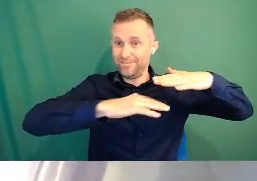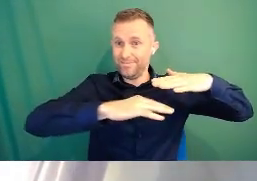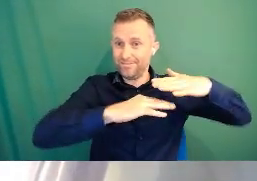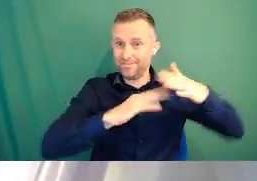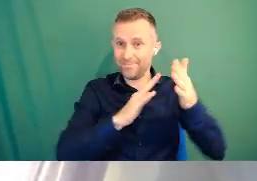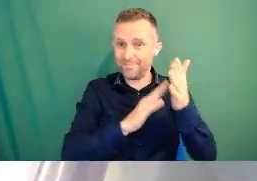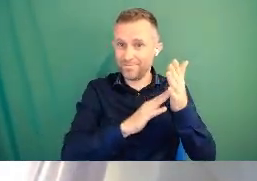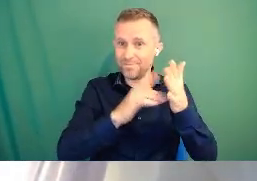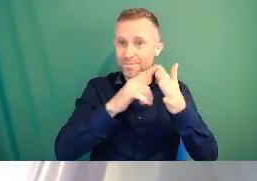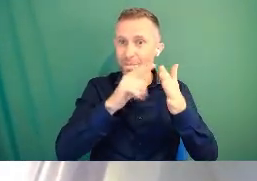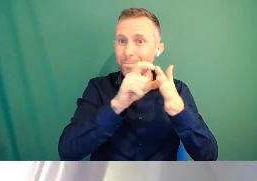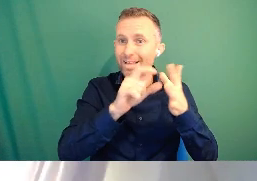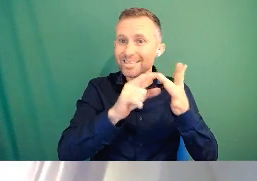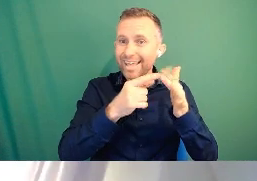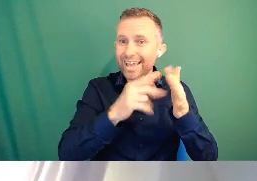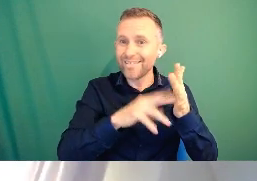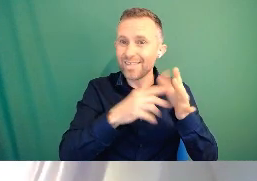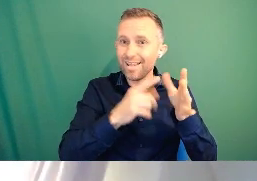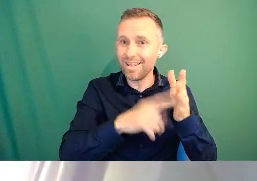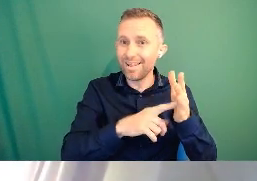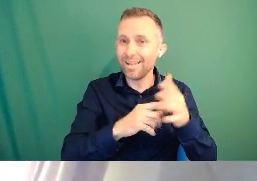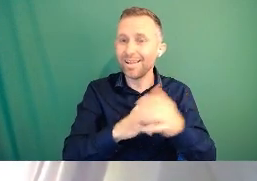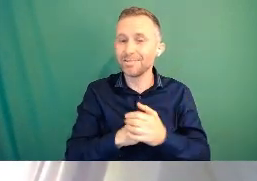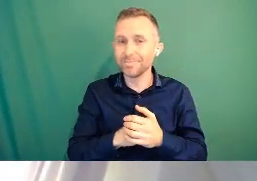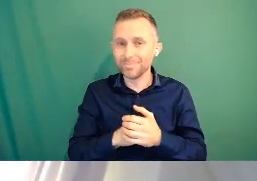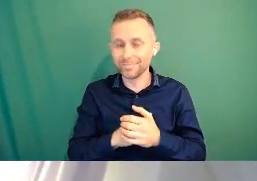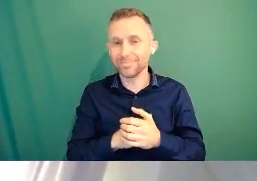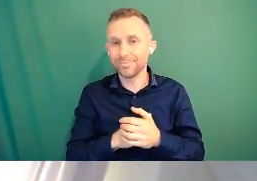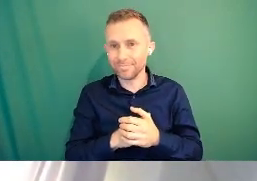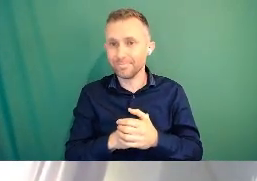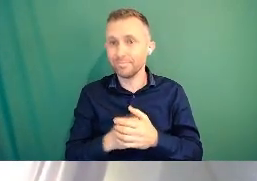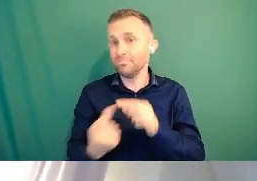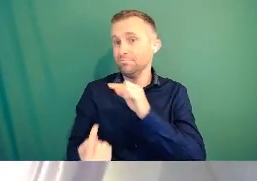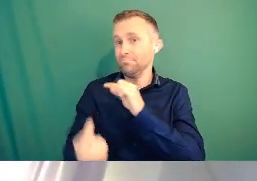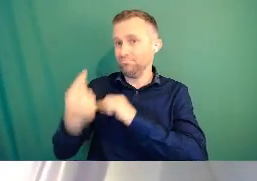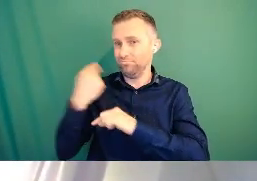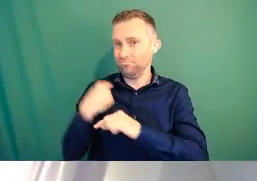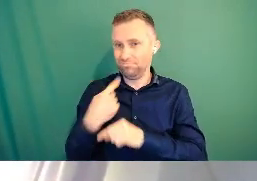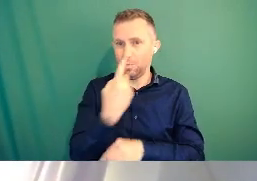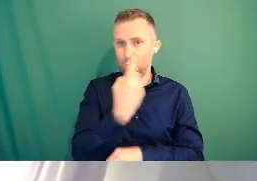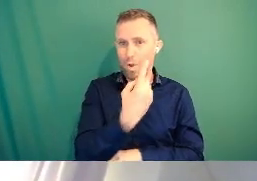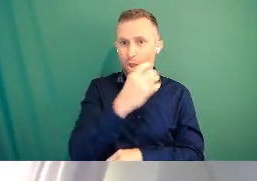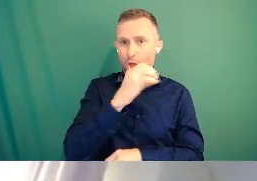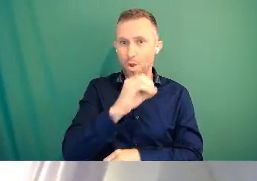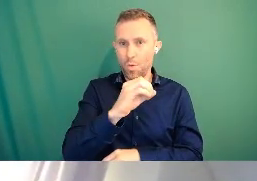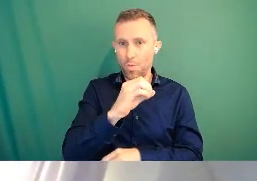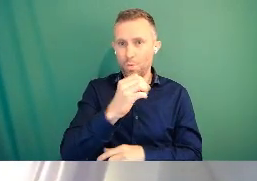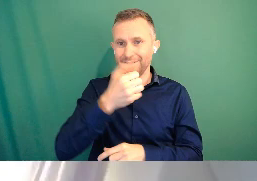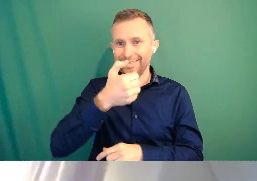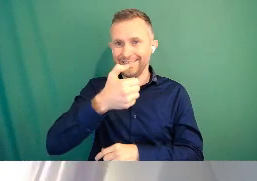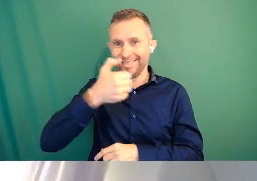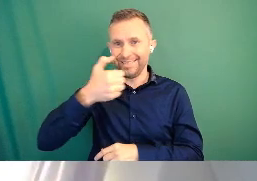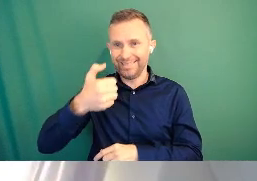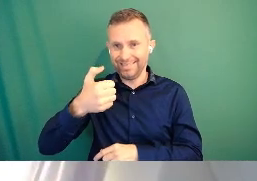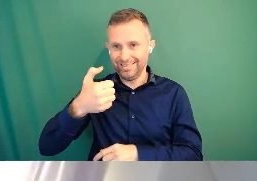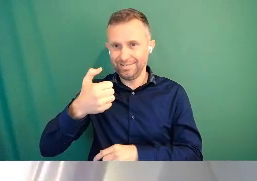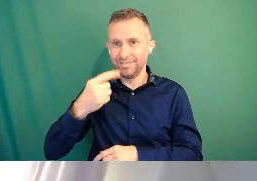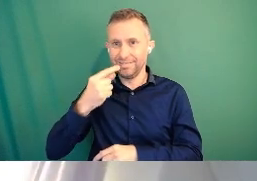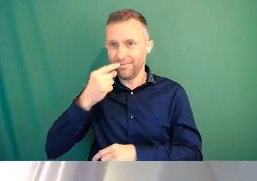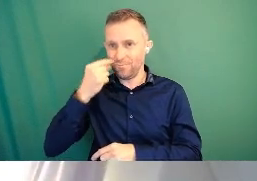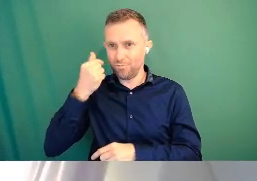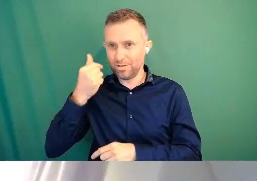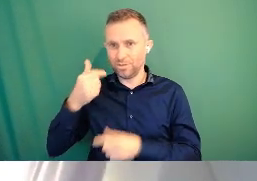well. So dating all the way back to 1066, some of you may be aware